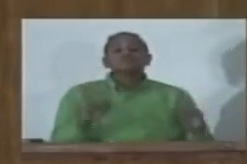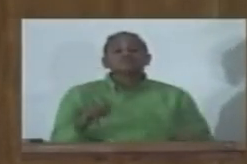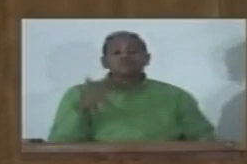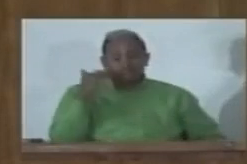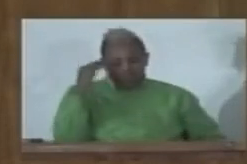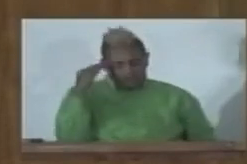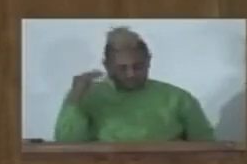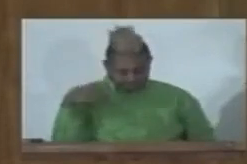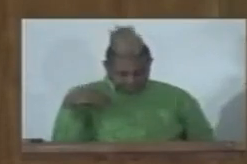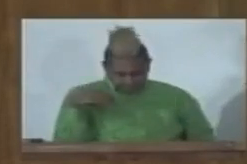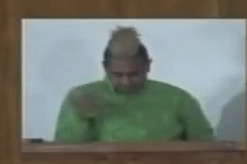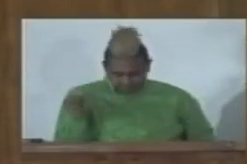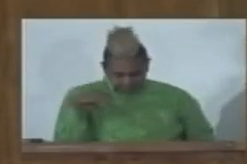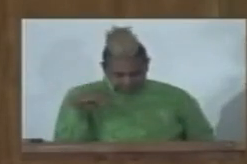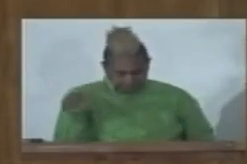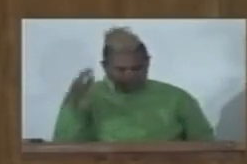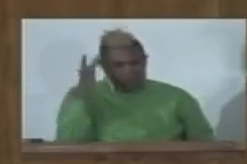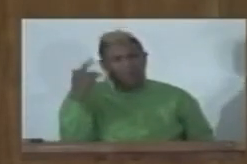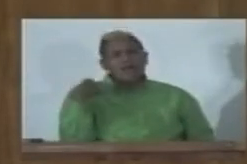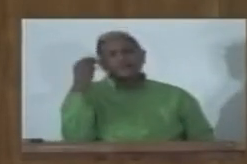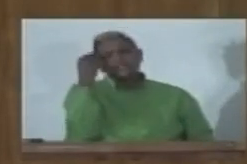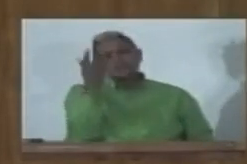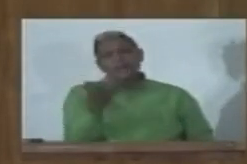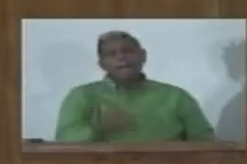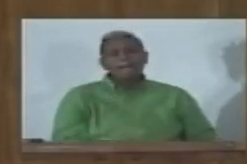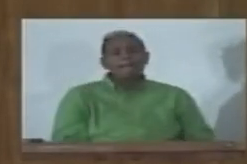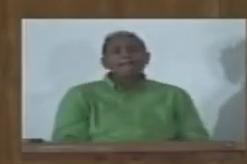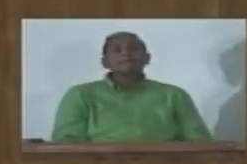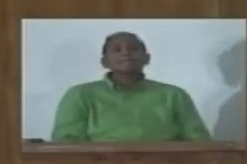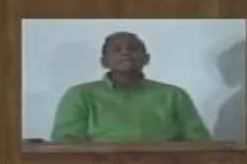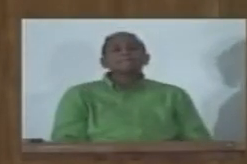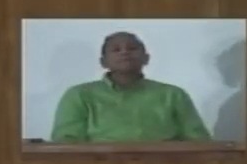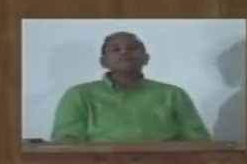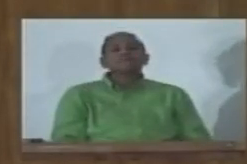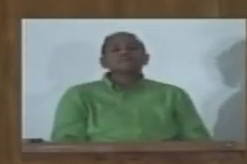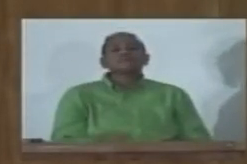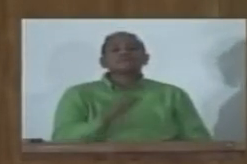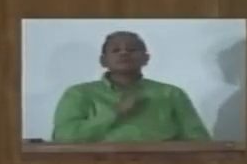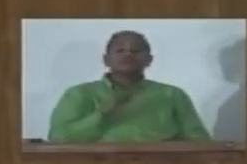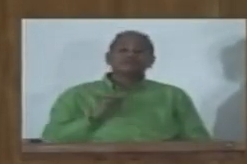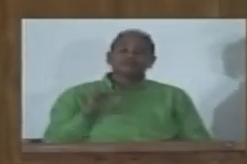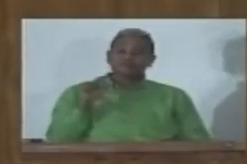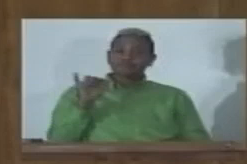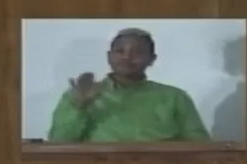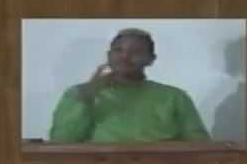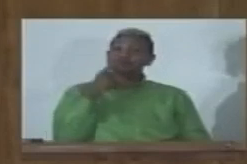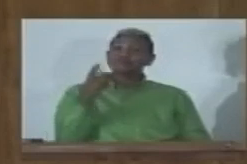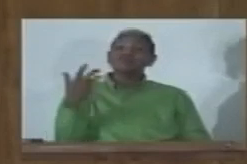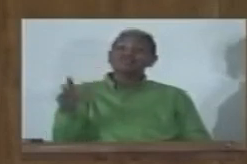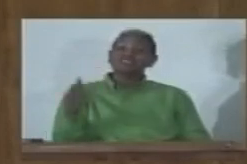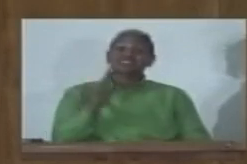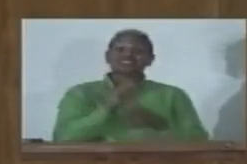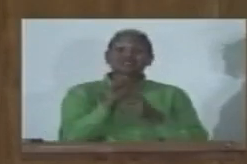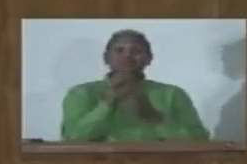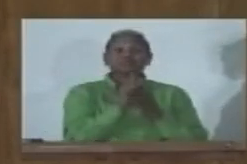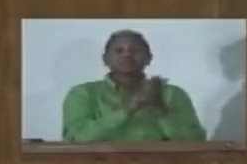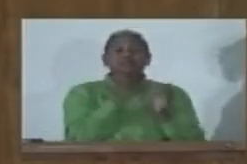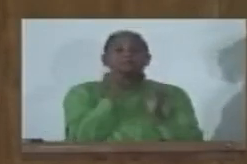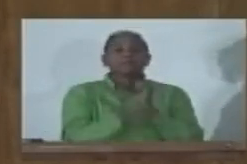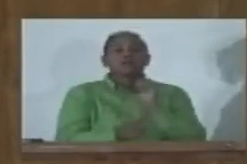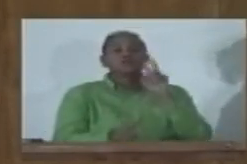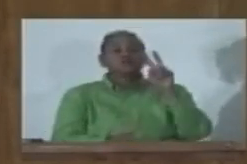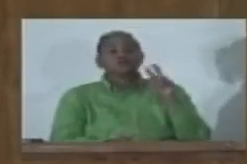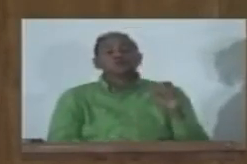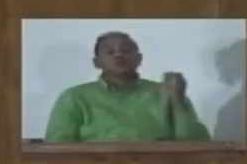shame. And why I said that? Senator Gale spoke about it earlier. The disability bill was passed into